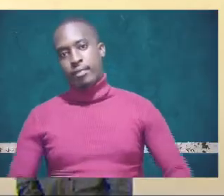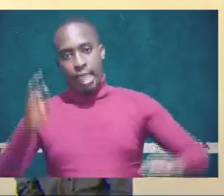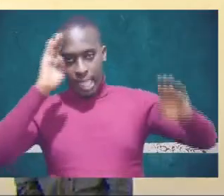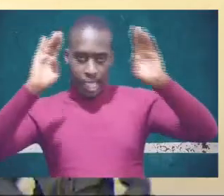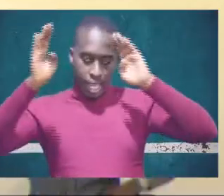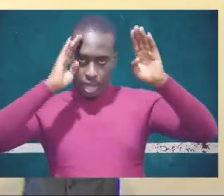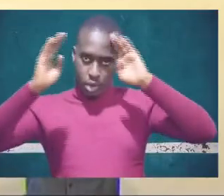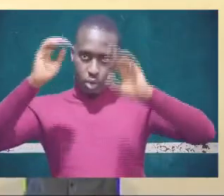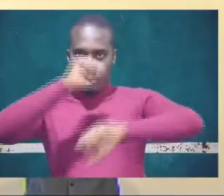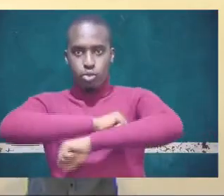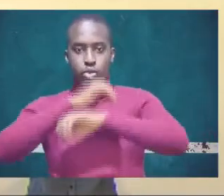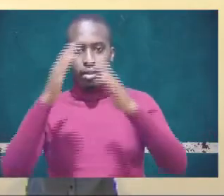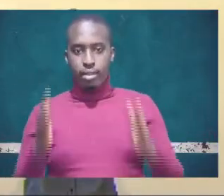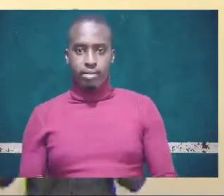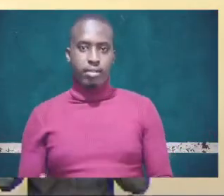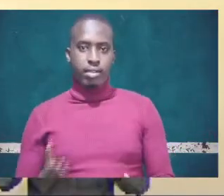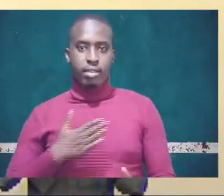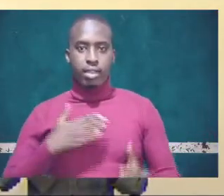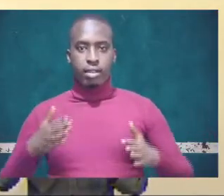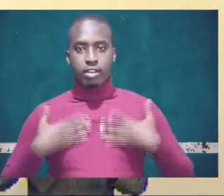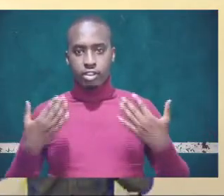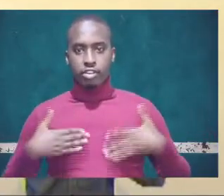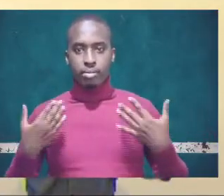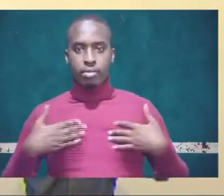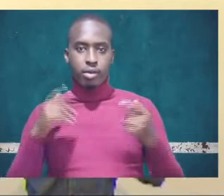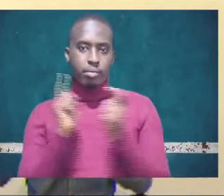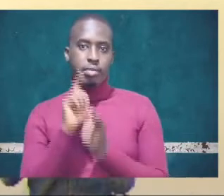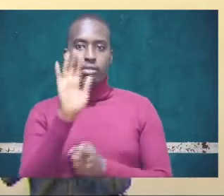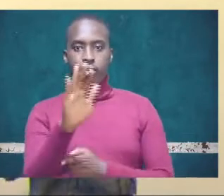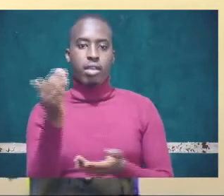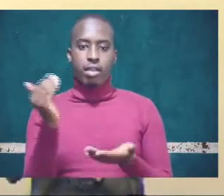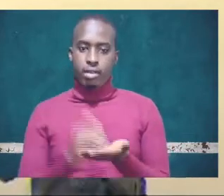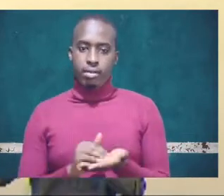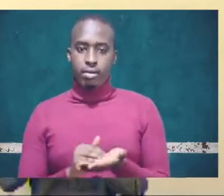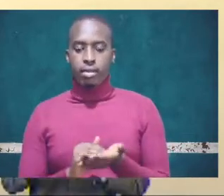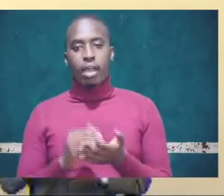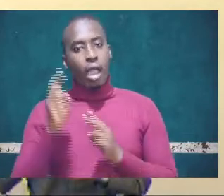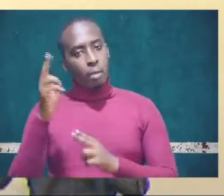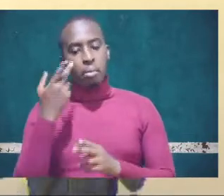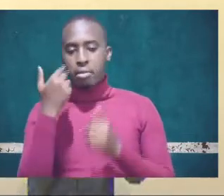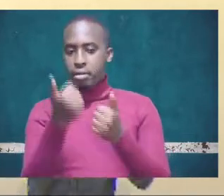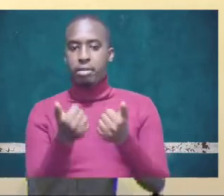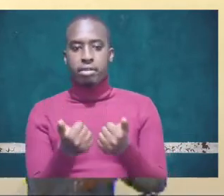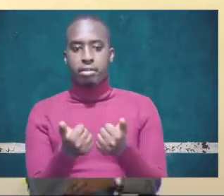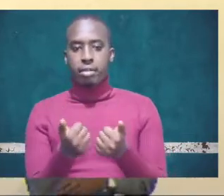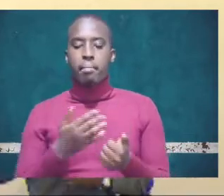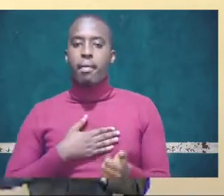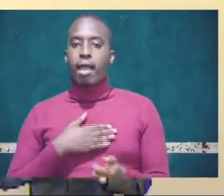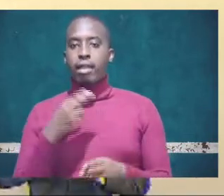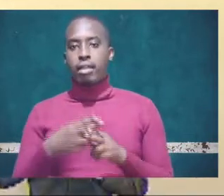Hello students, I'm very glad to meet you again. I hope you're doing well. My name